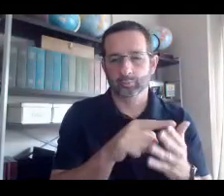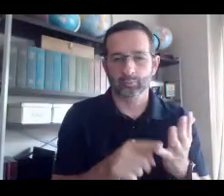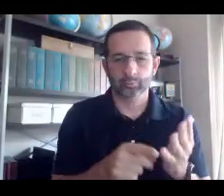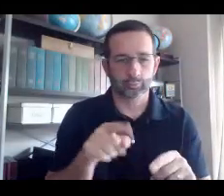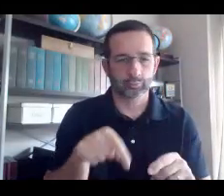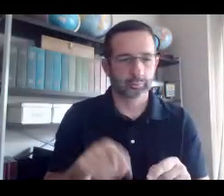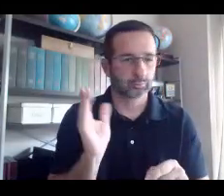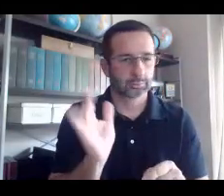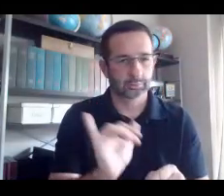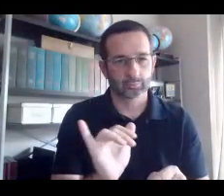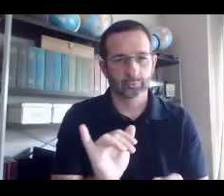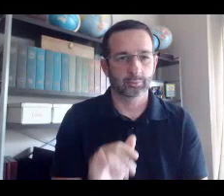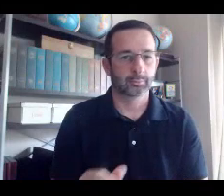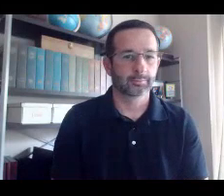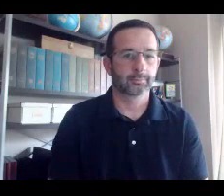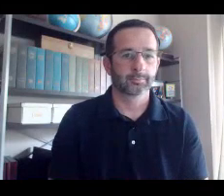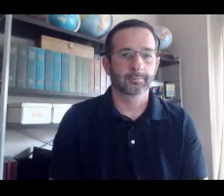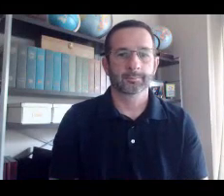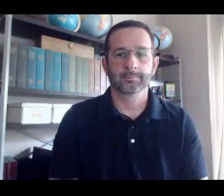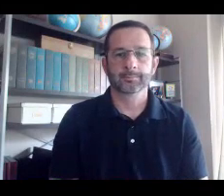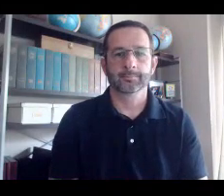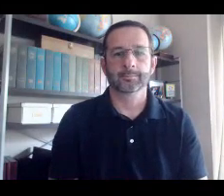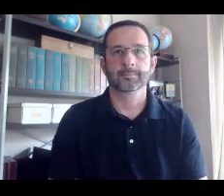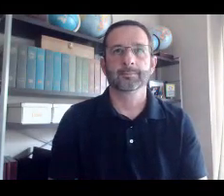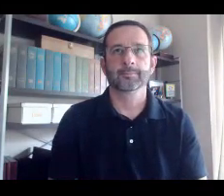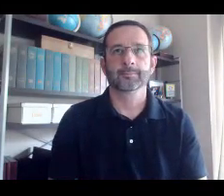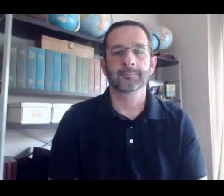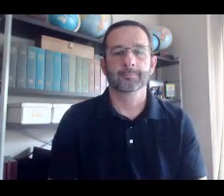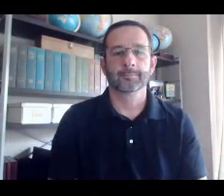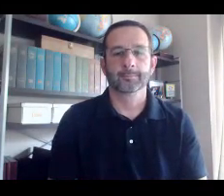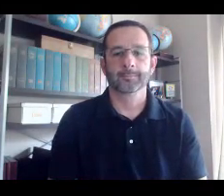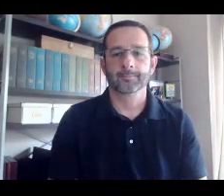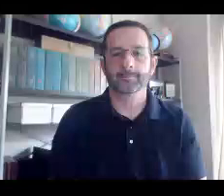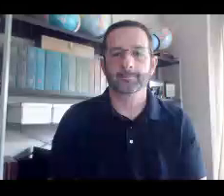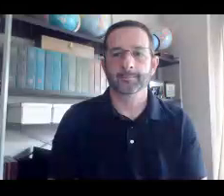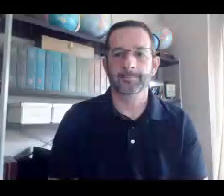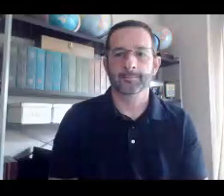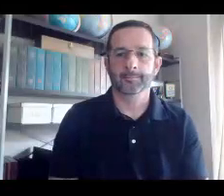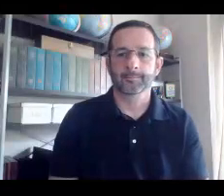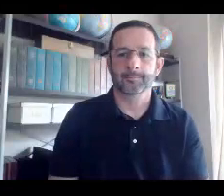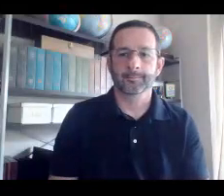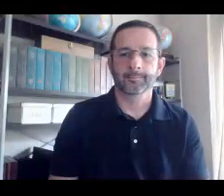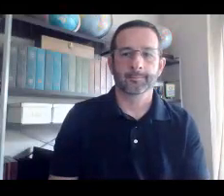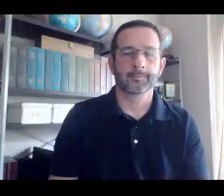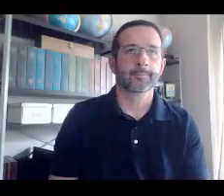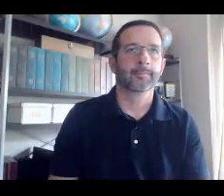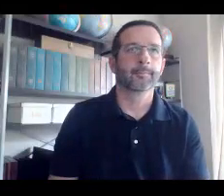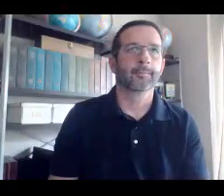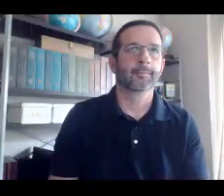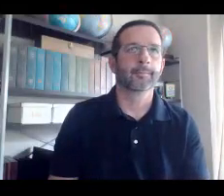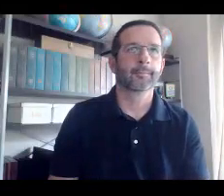and downloadable forms, and we'll go through that during today's session as well.